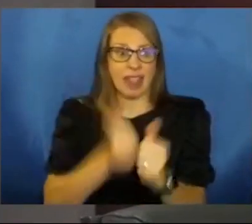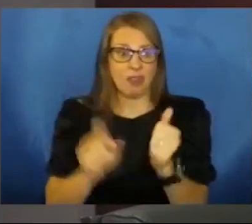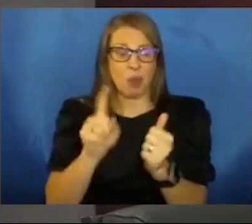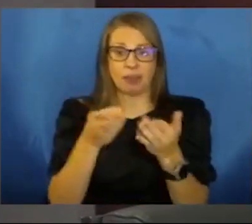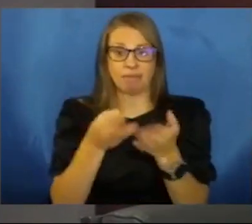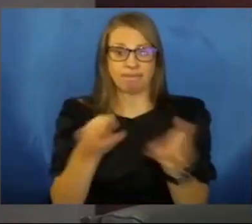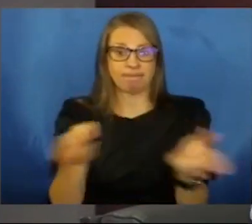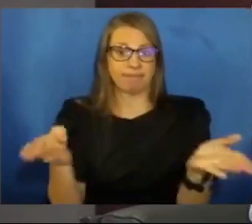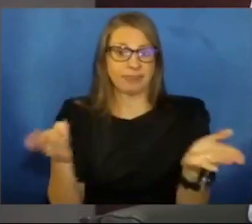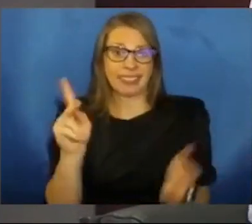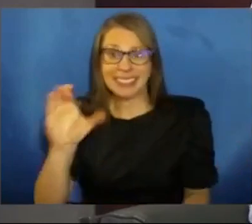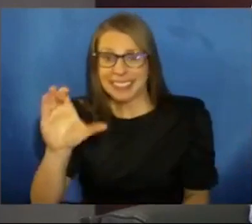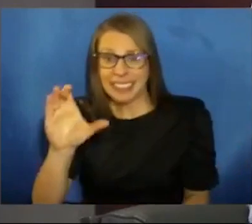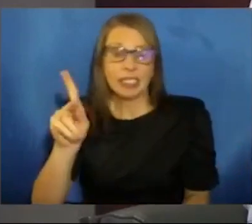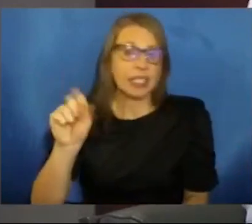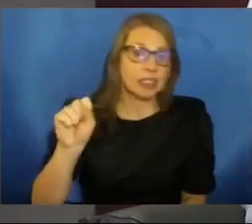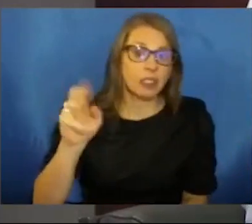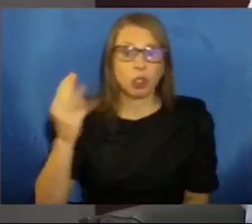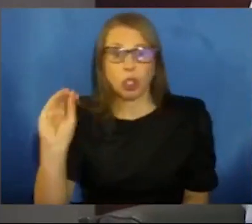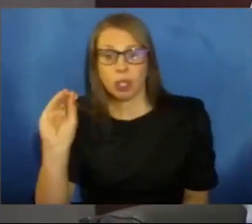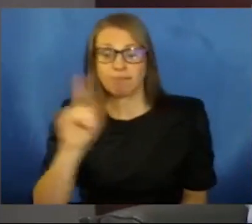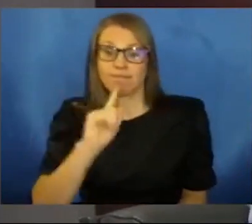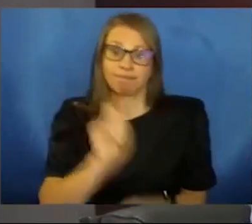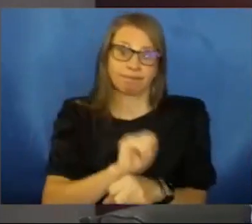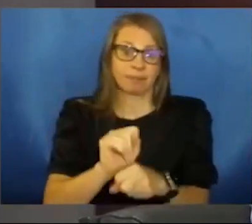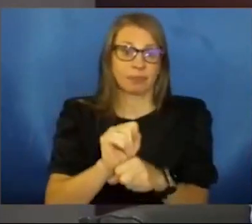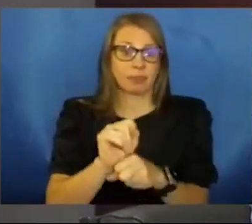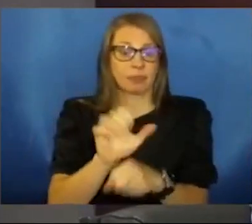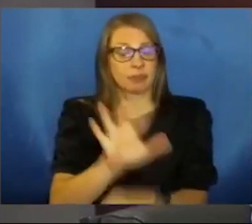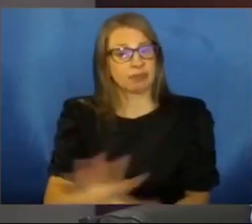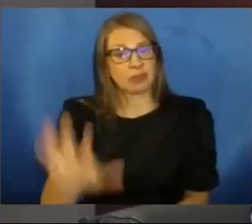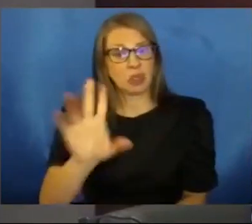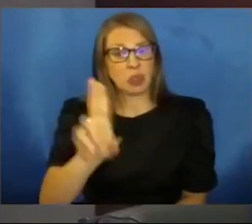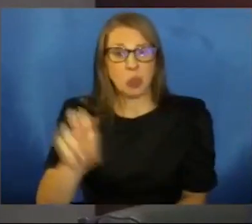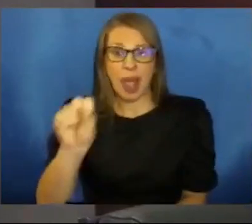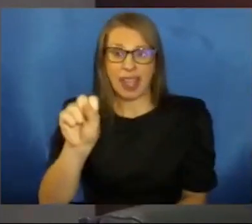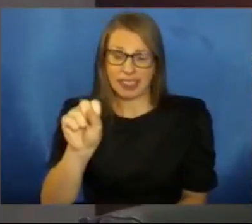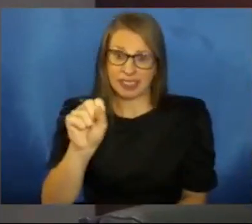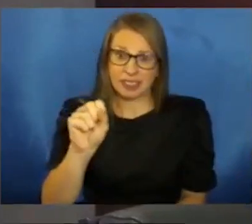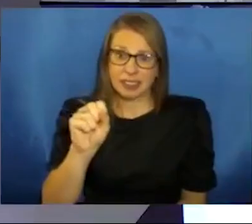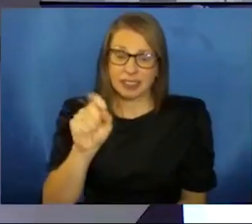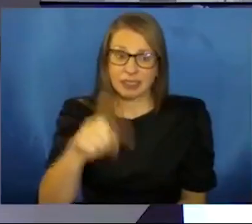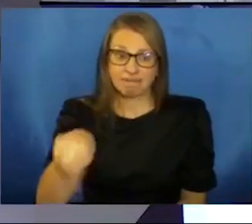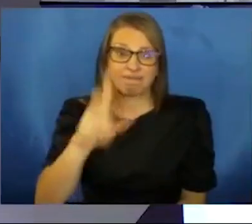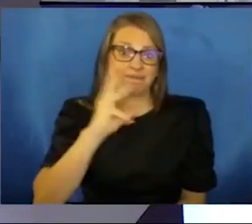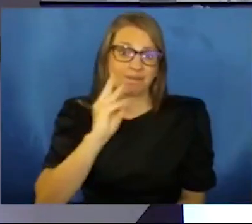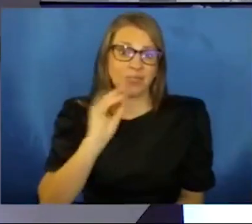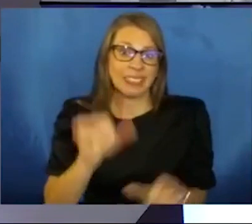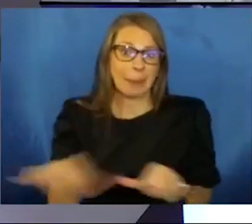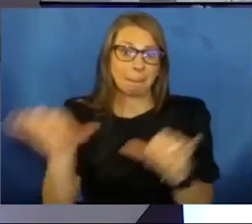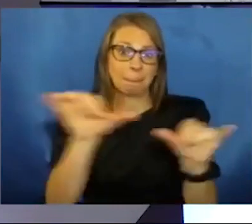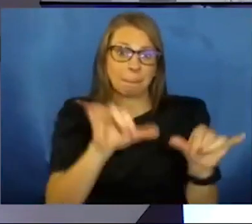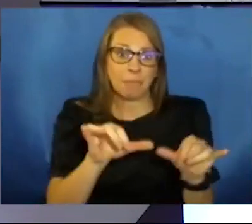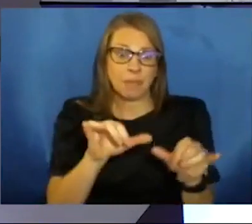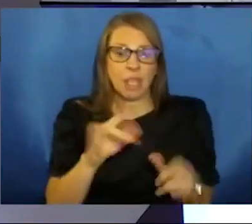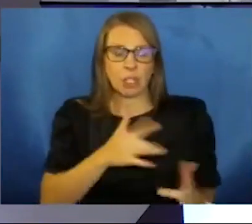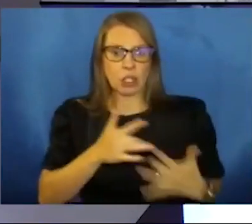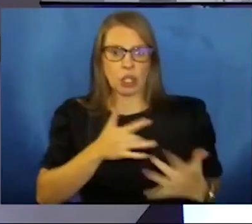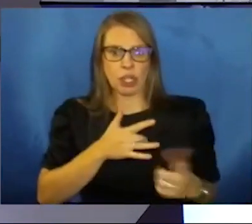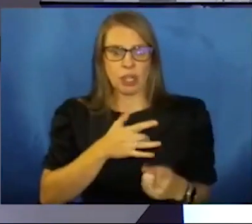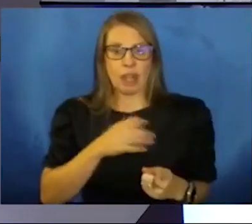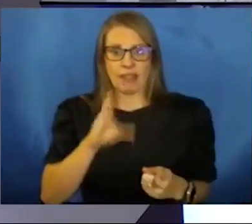when we have to say no, because we know that patient will likely remain at that facility because everyone in the